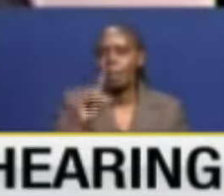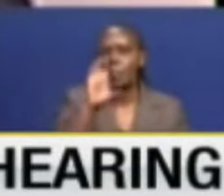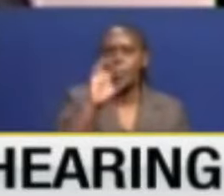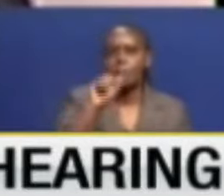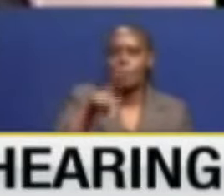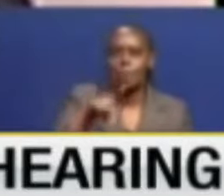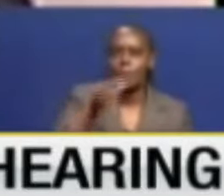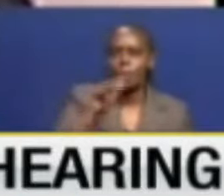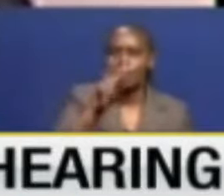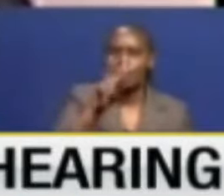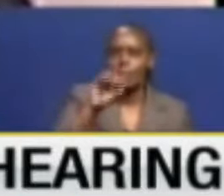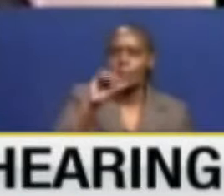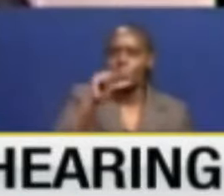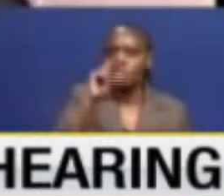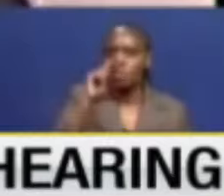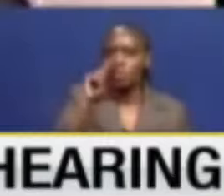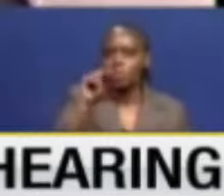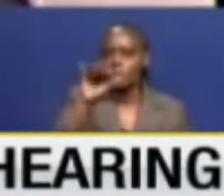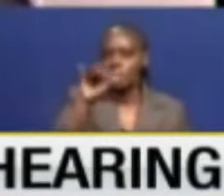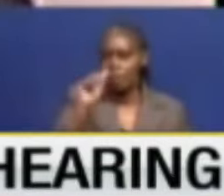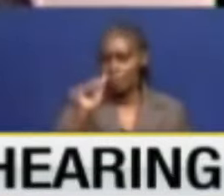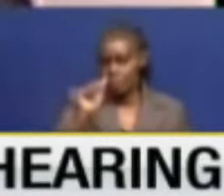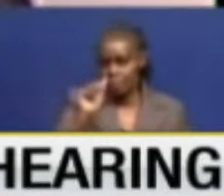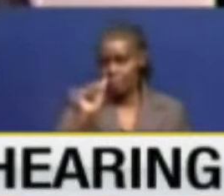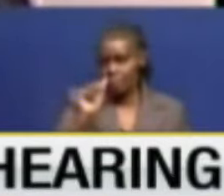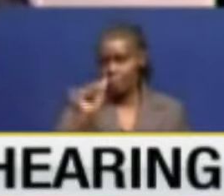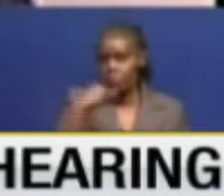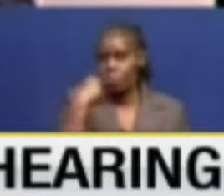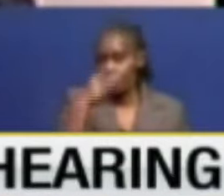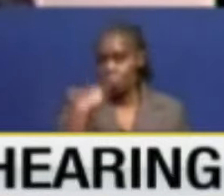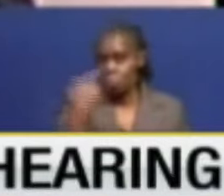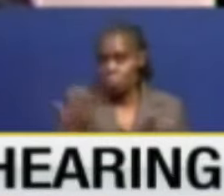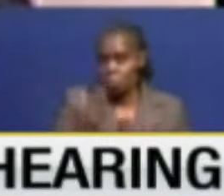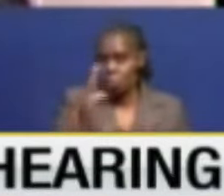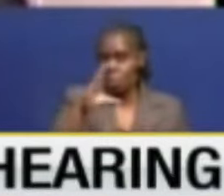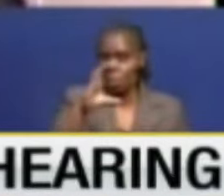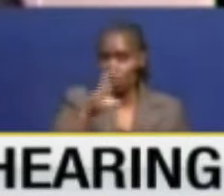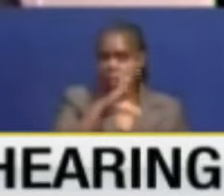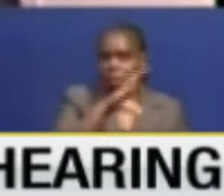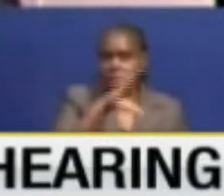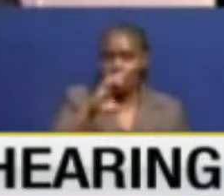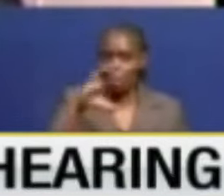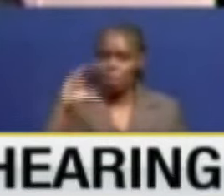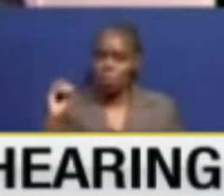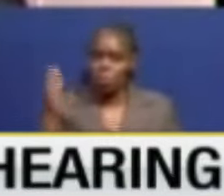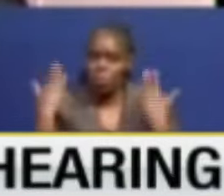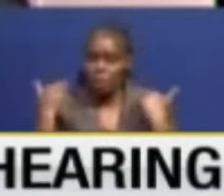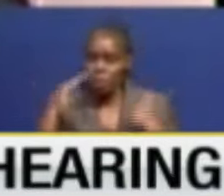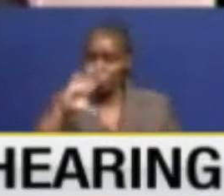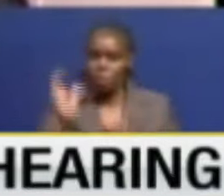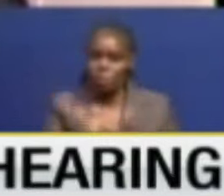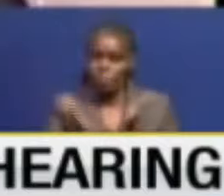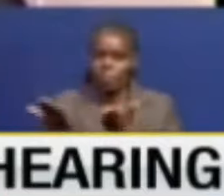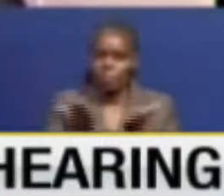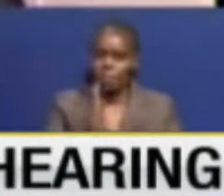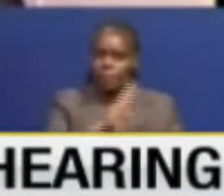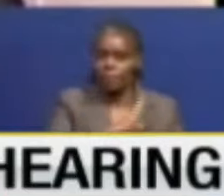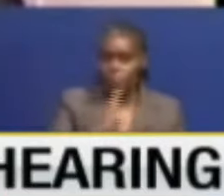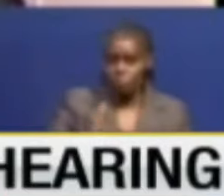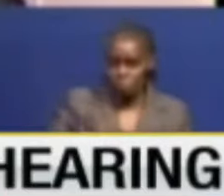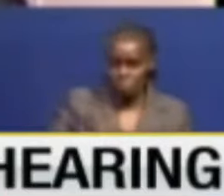CPA Virginia Kawira Miriti, who is currently the CEO of the Meru County Public Service